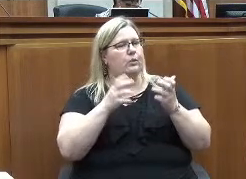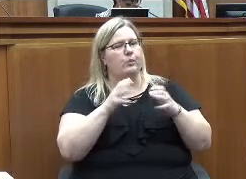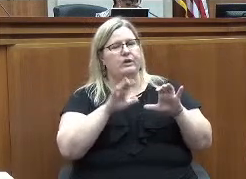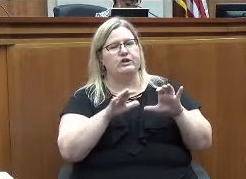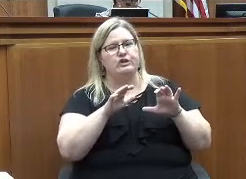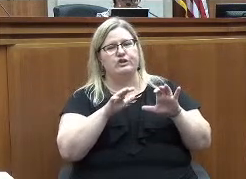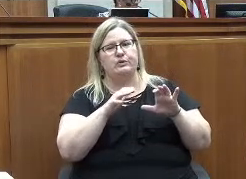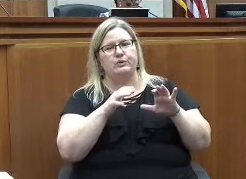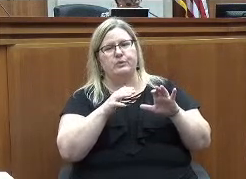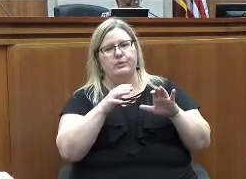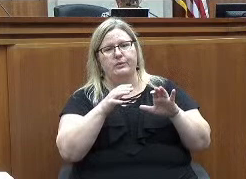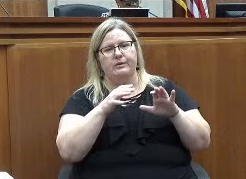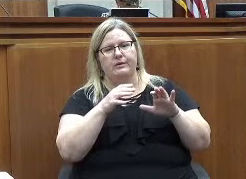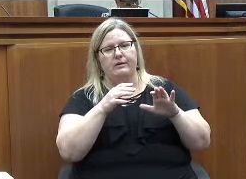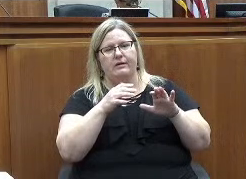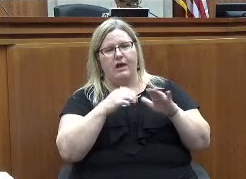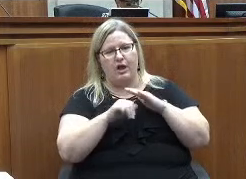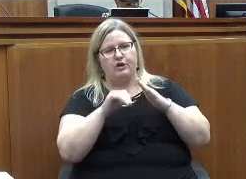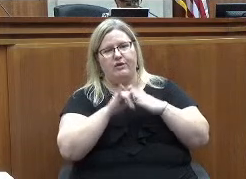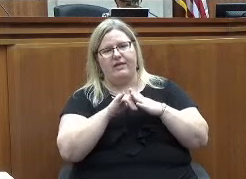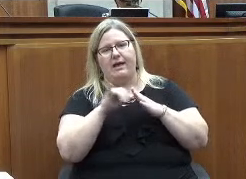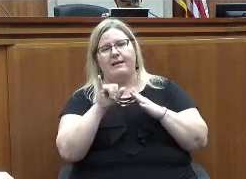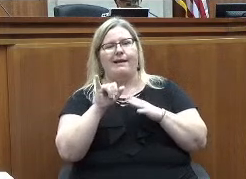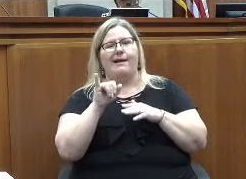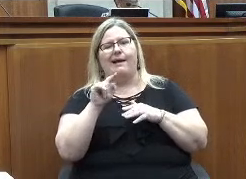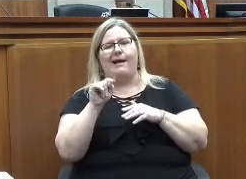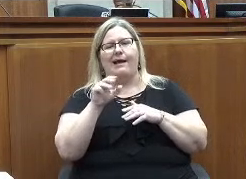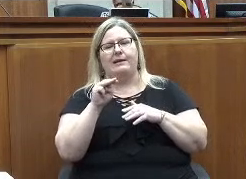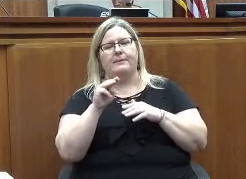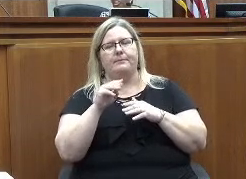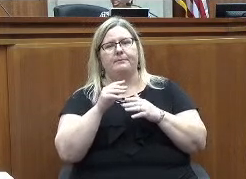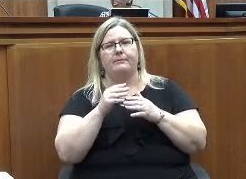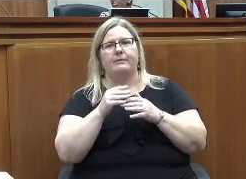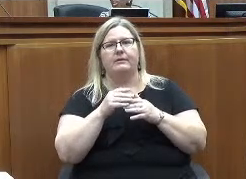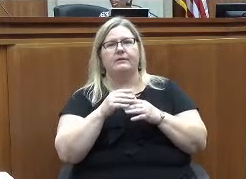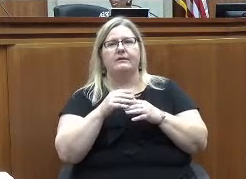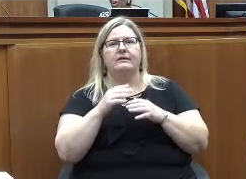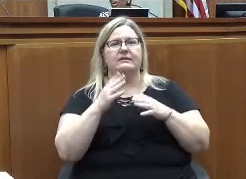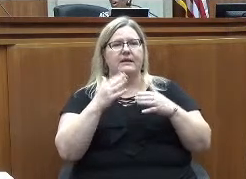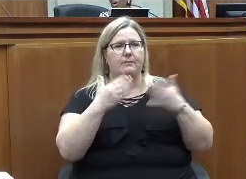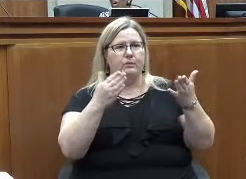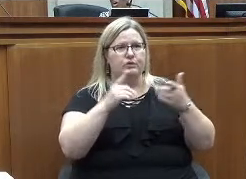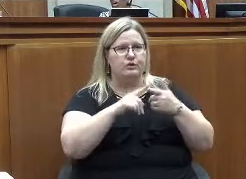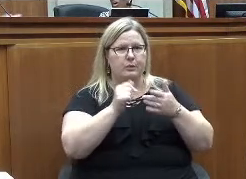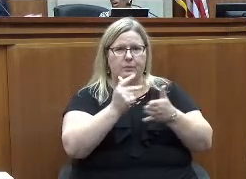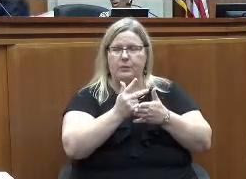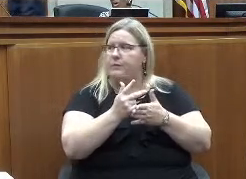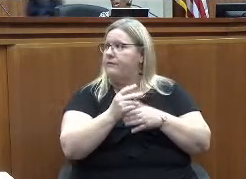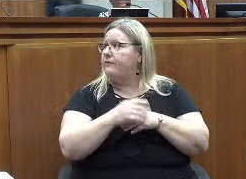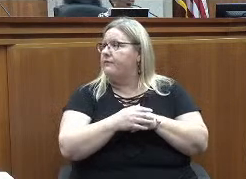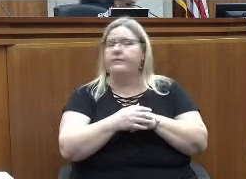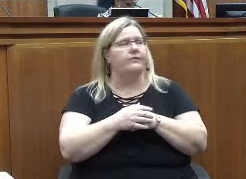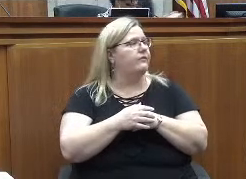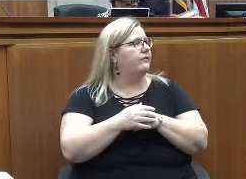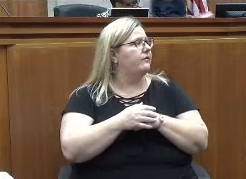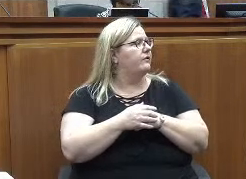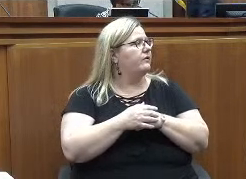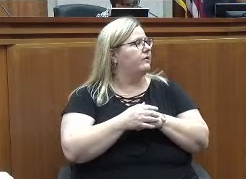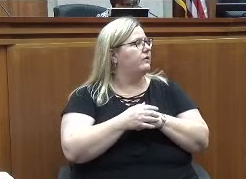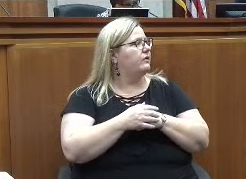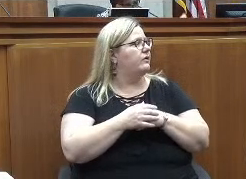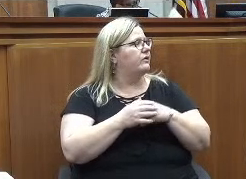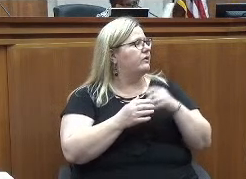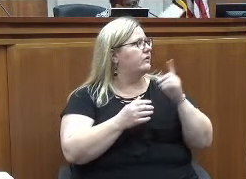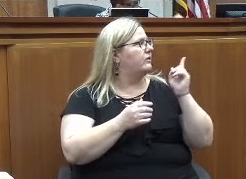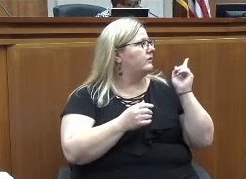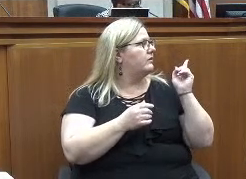under that item? Okay. We gotta keep doing. What's the Motion to action? approve. No, you have Mr. Miller, I think you